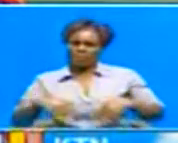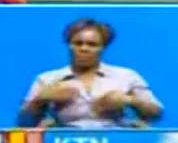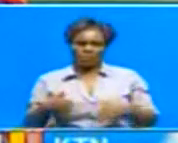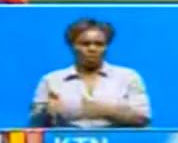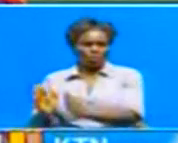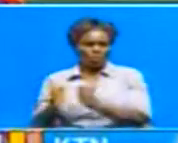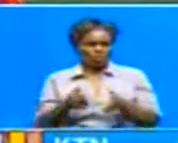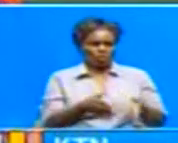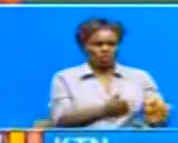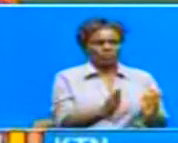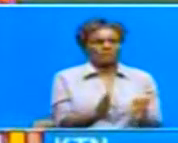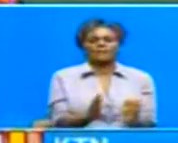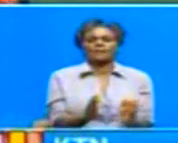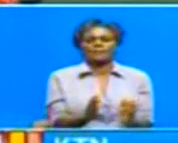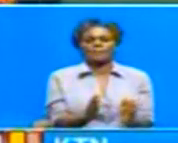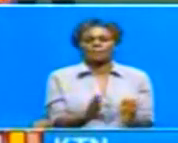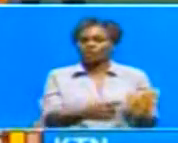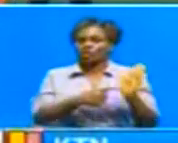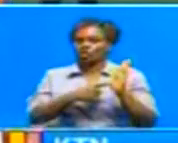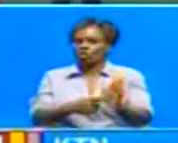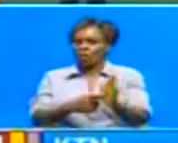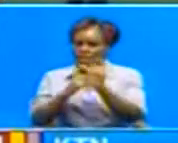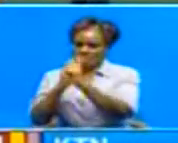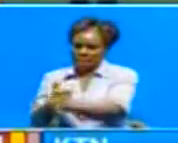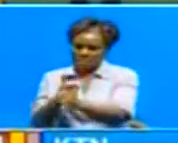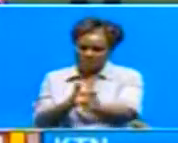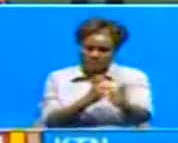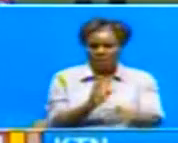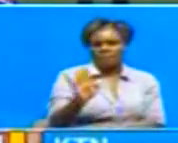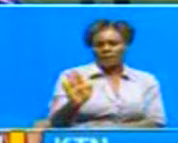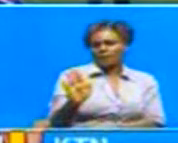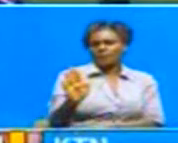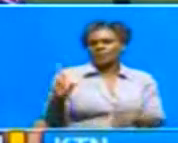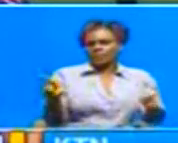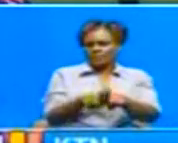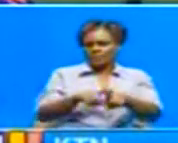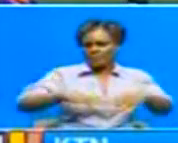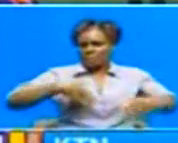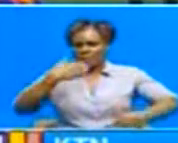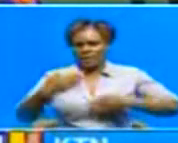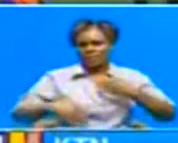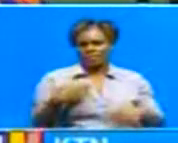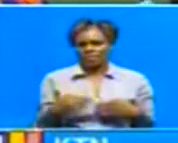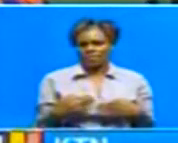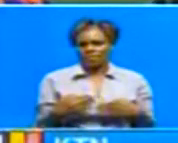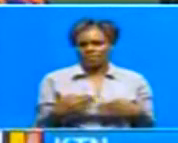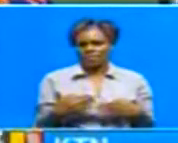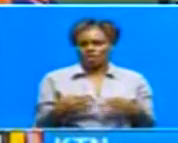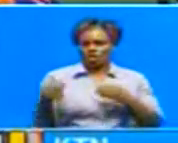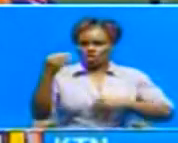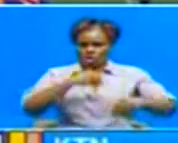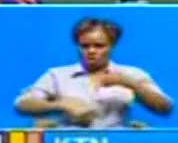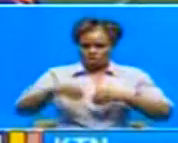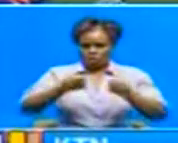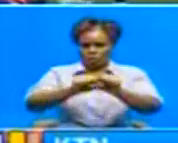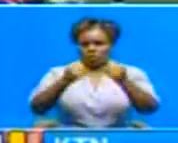opportunity to show their talents and to play and contribute